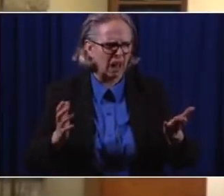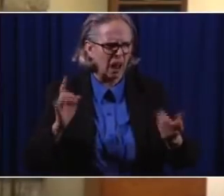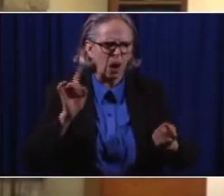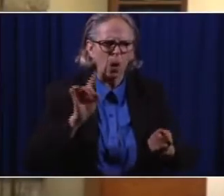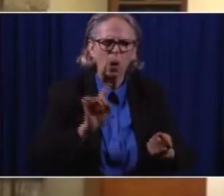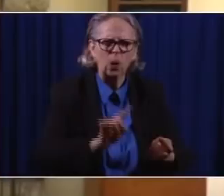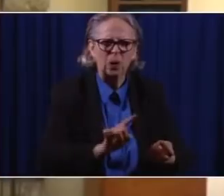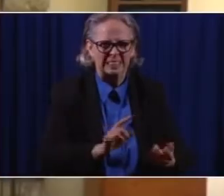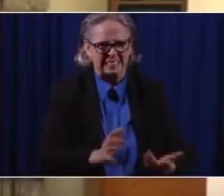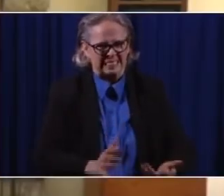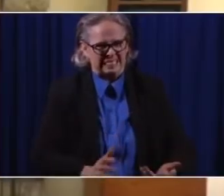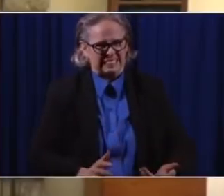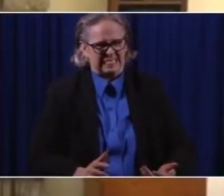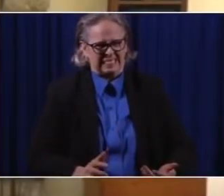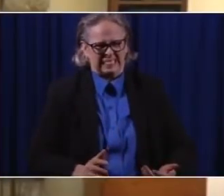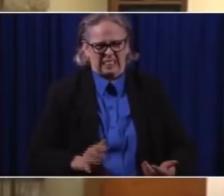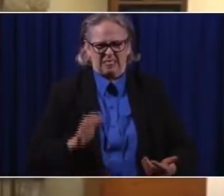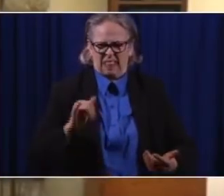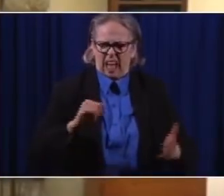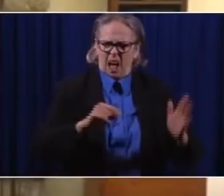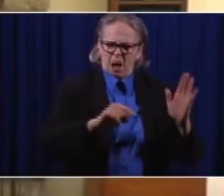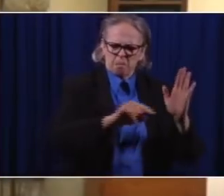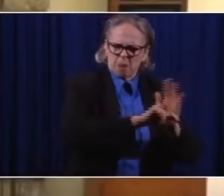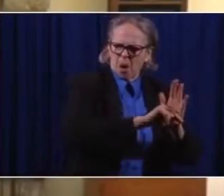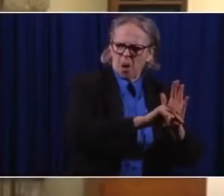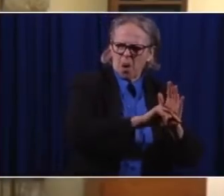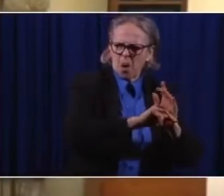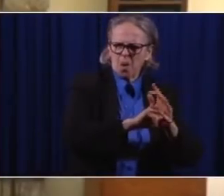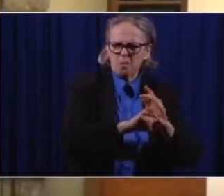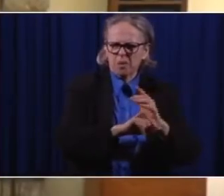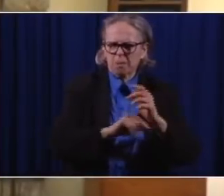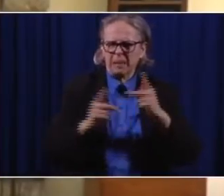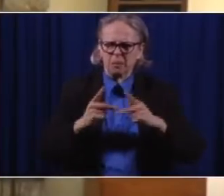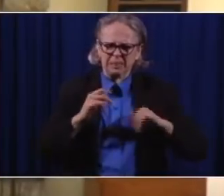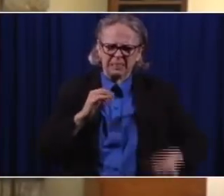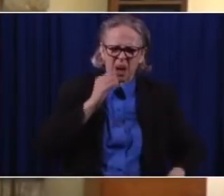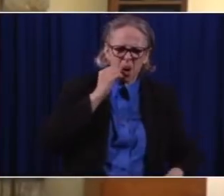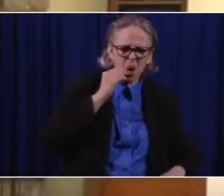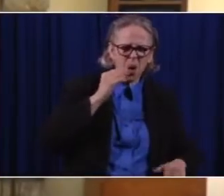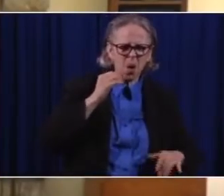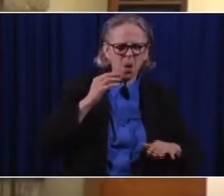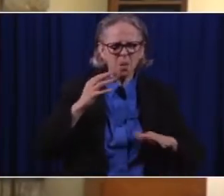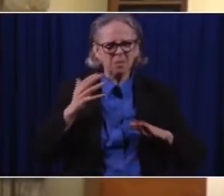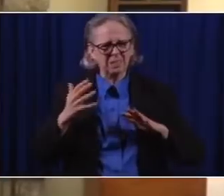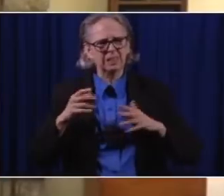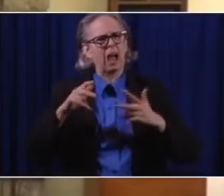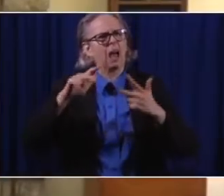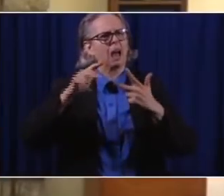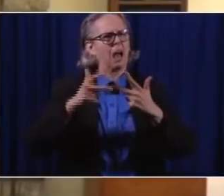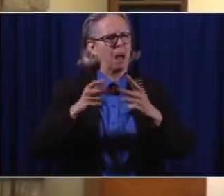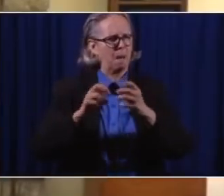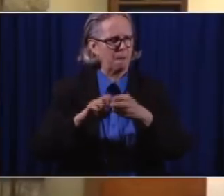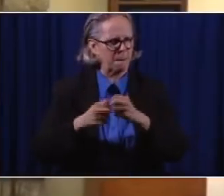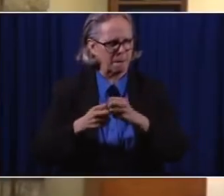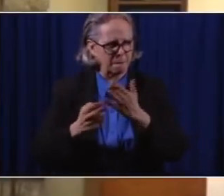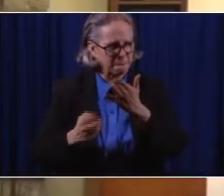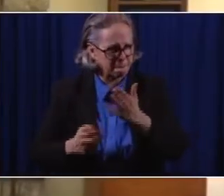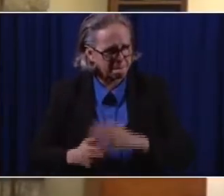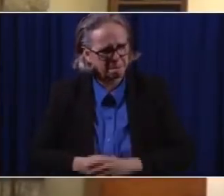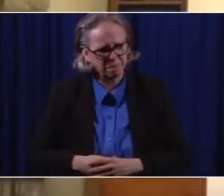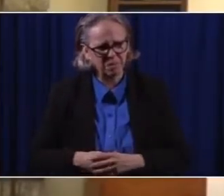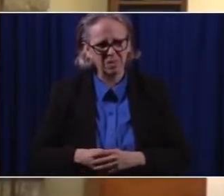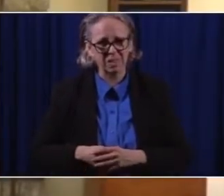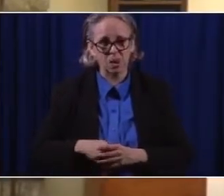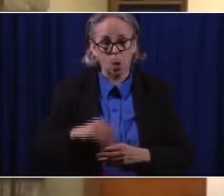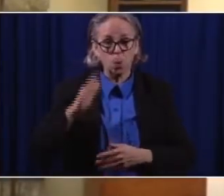it's just in everybody's interest. And the third thing, again, we didn't say we were going to do it on a certain